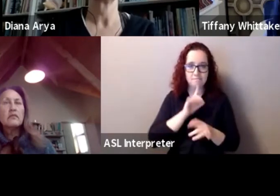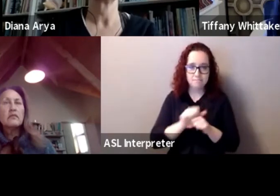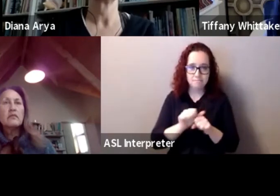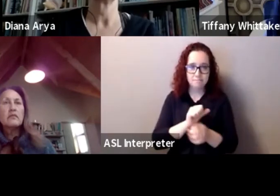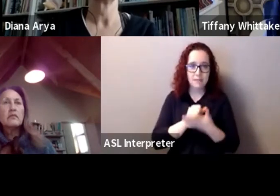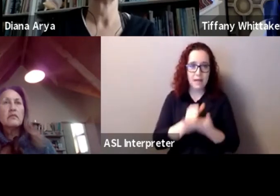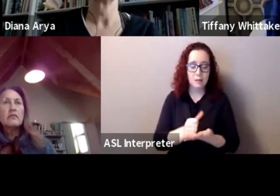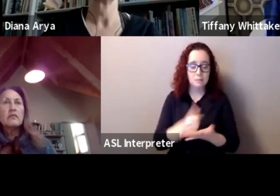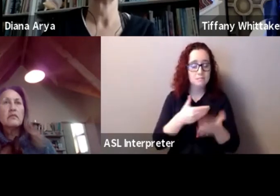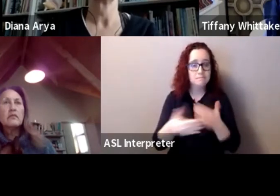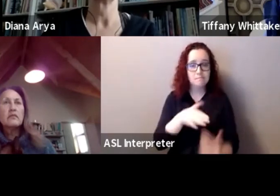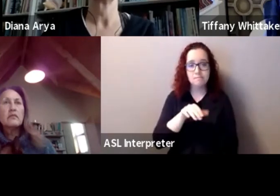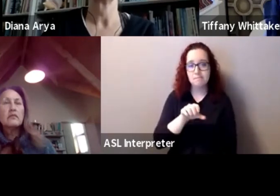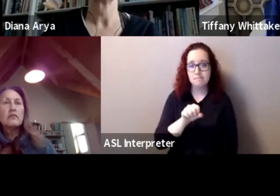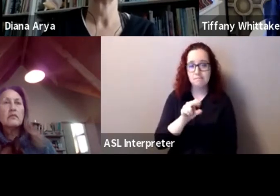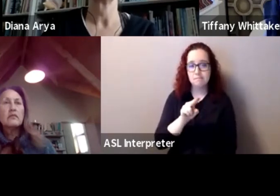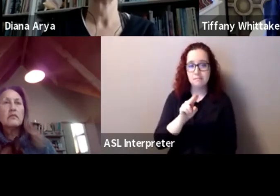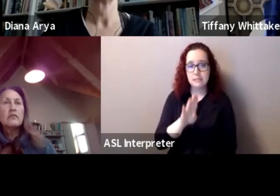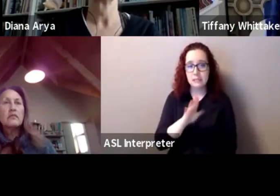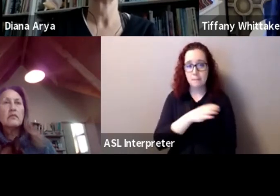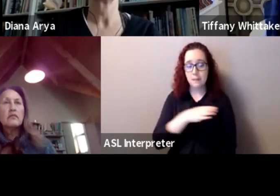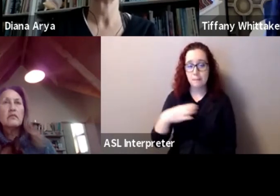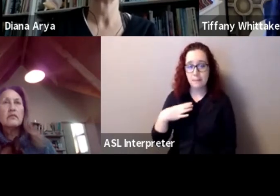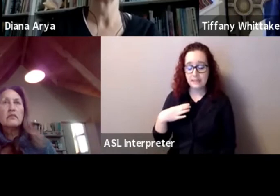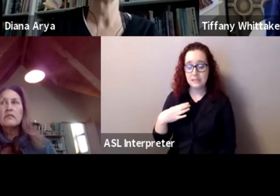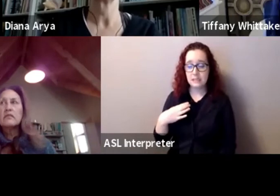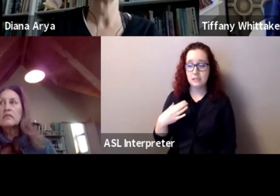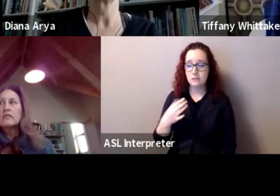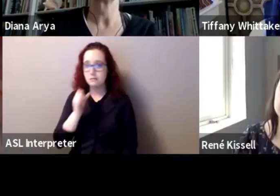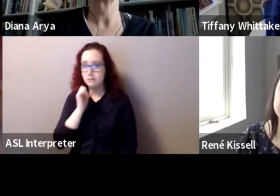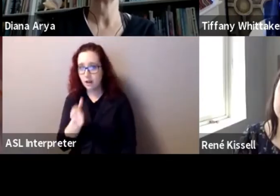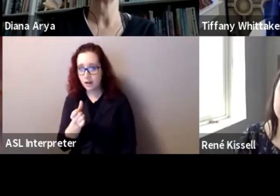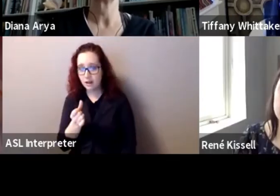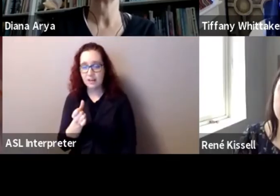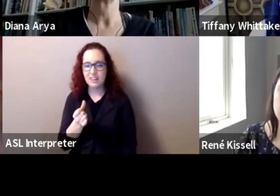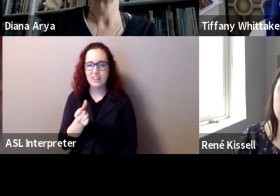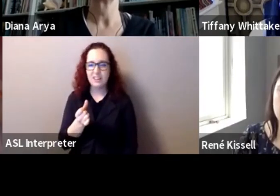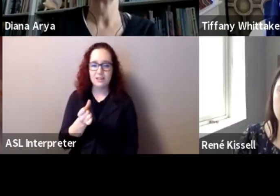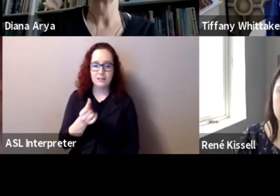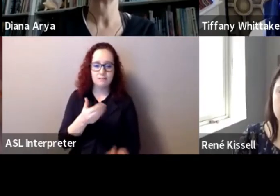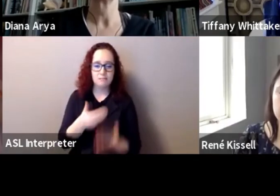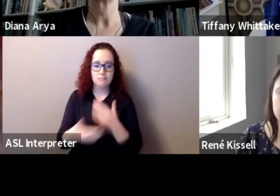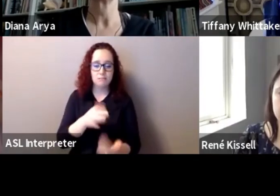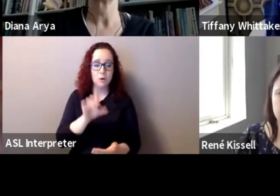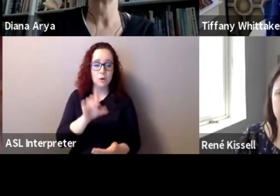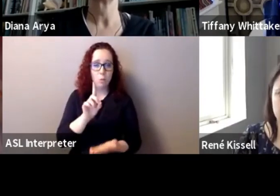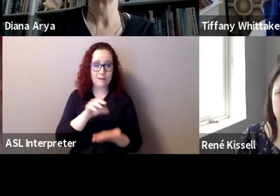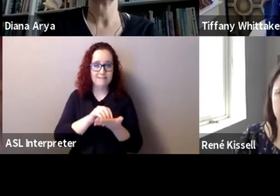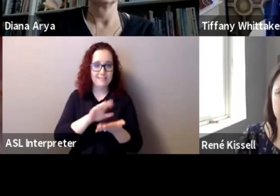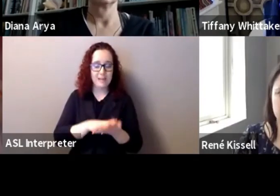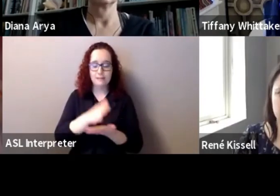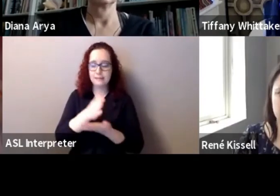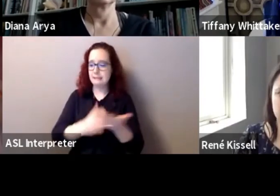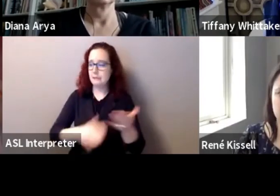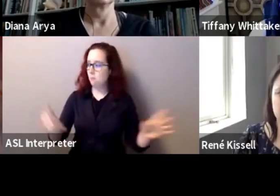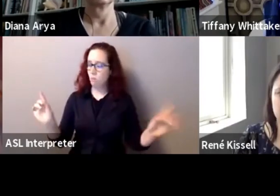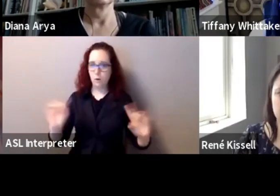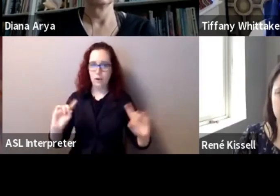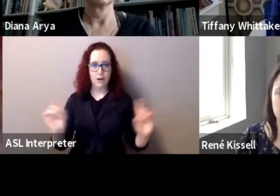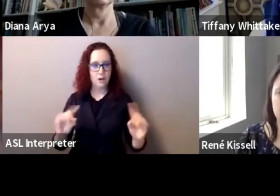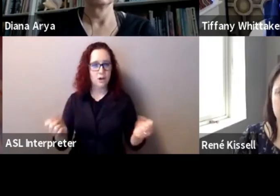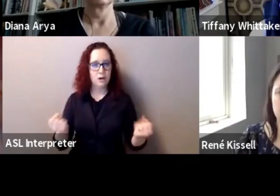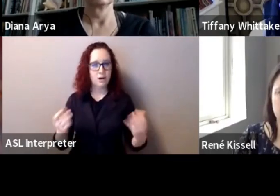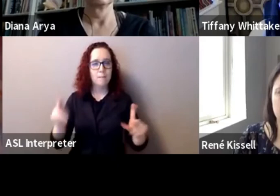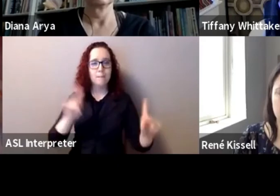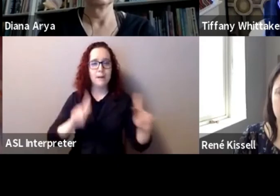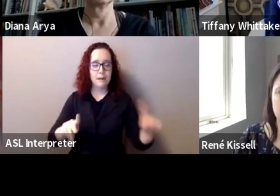you have subcommittees or not, that just having a running, even if it's just one document somewhere that multiple people